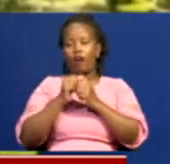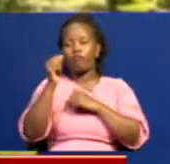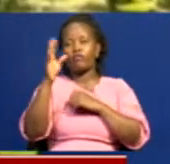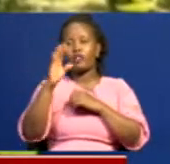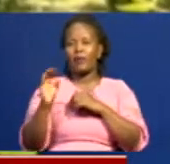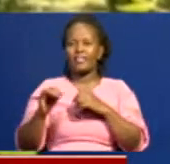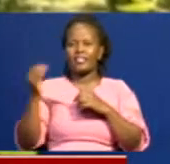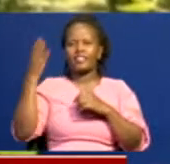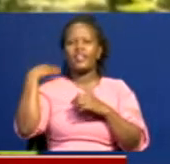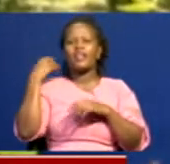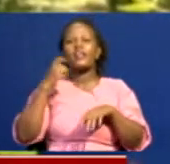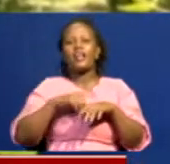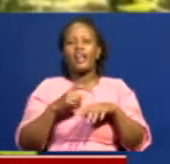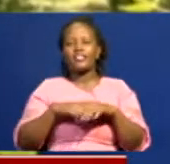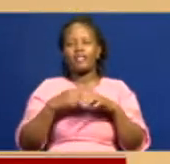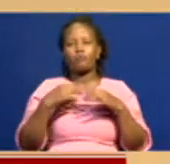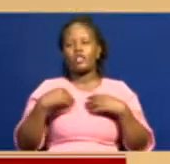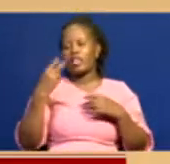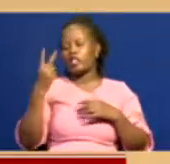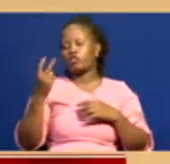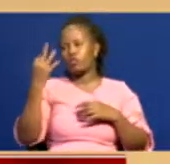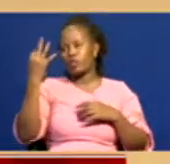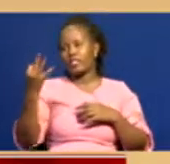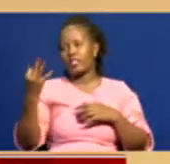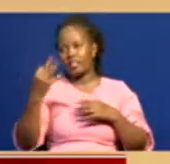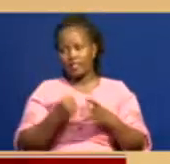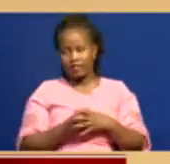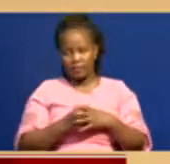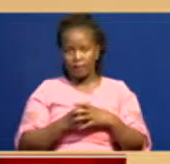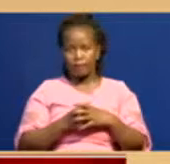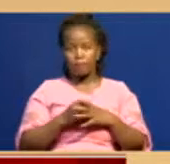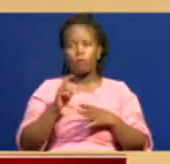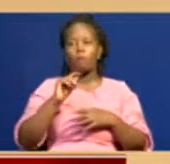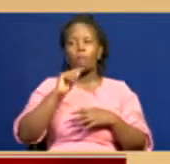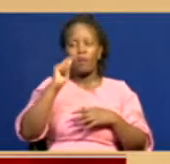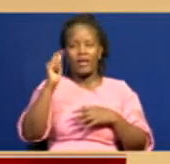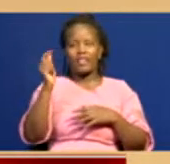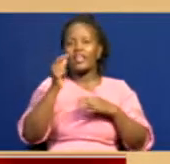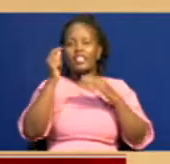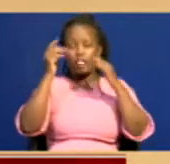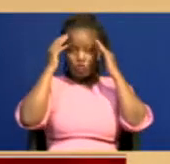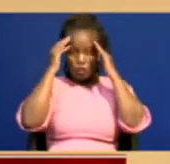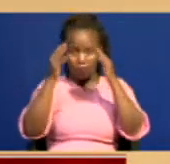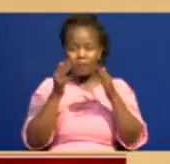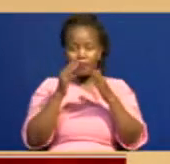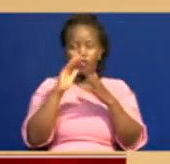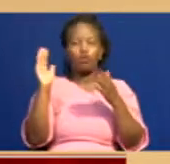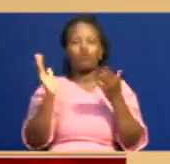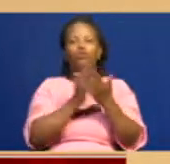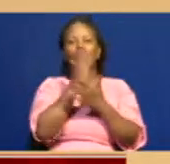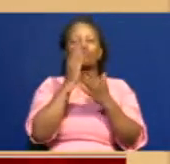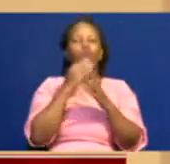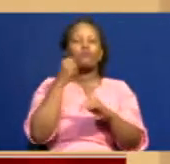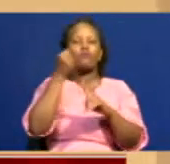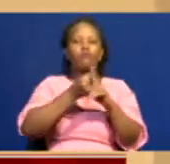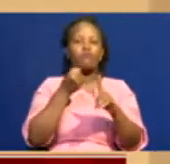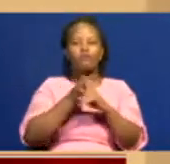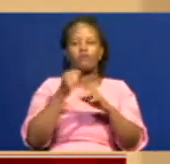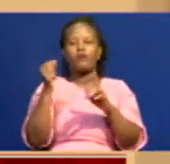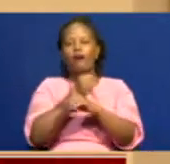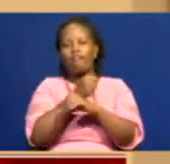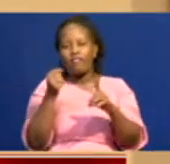23. So you can see there's a reduction. In the context of Kenya's commitment to ending violence against women and girls,